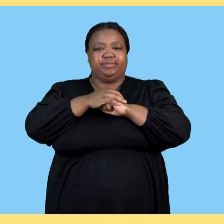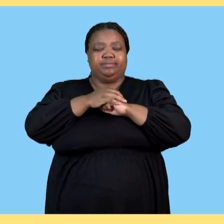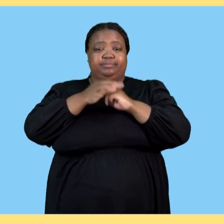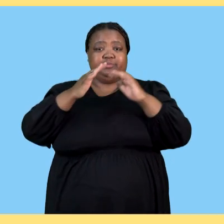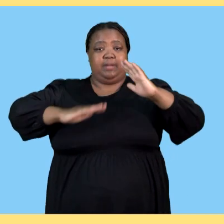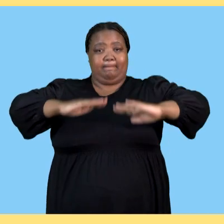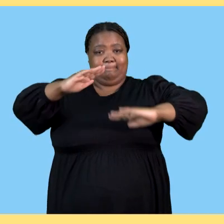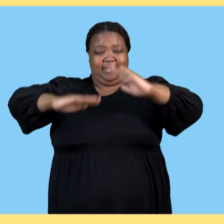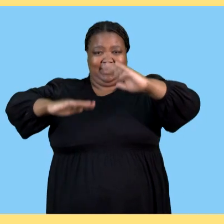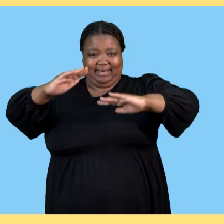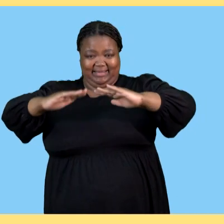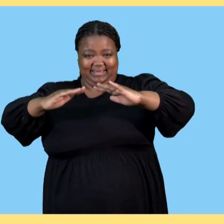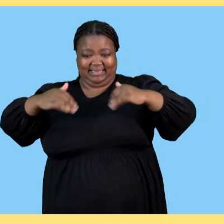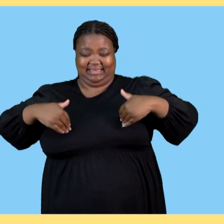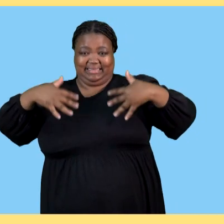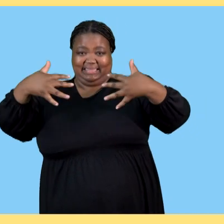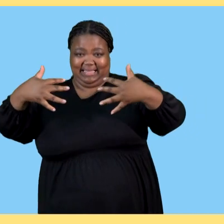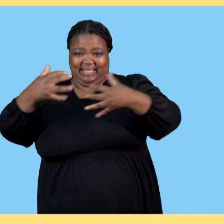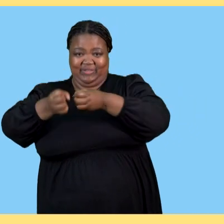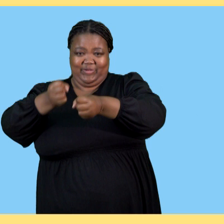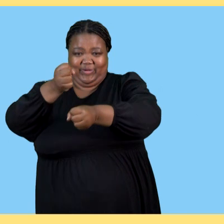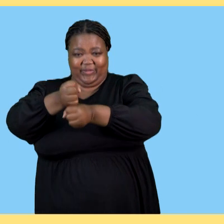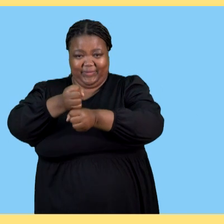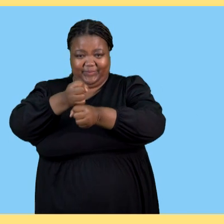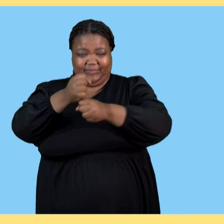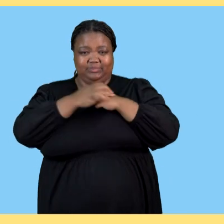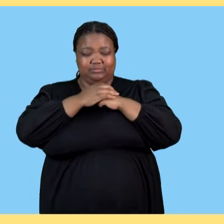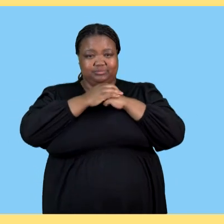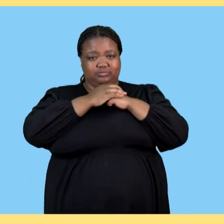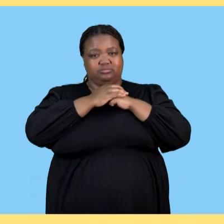balance at the beginning